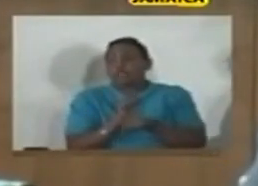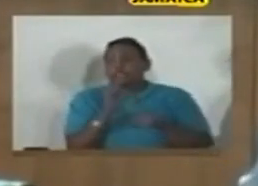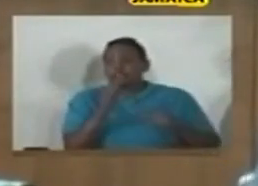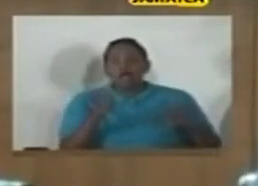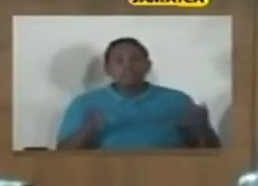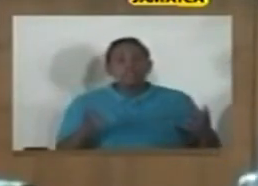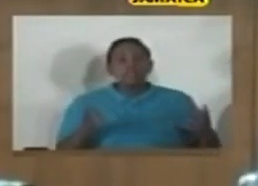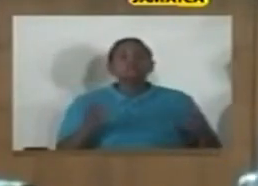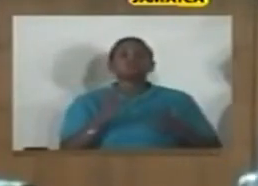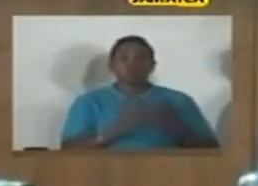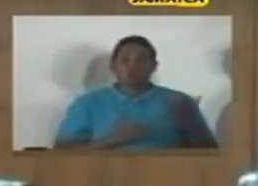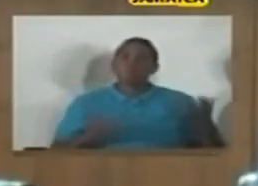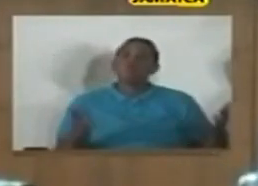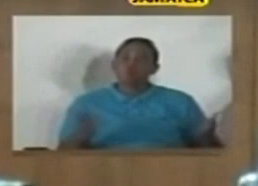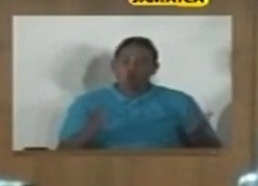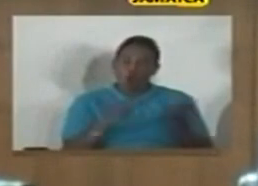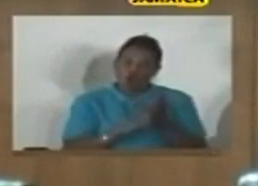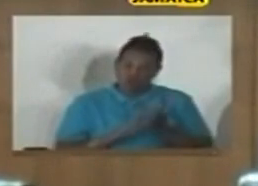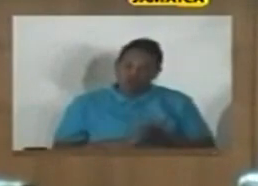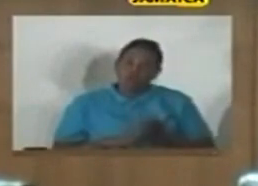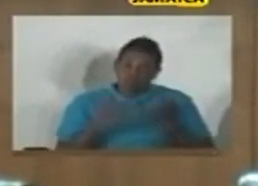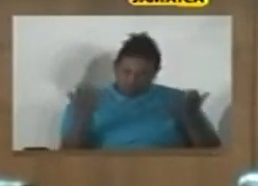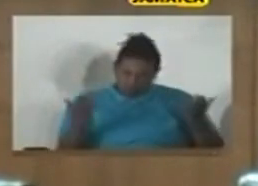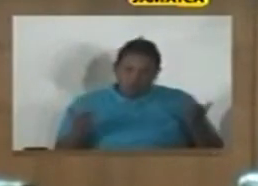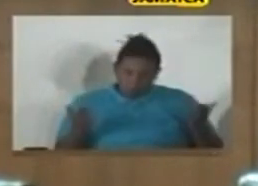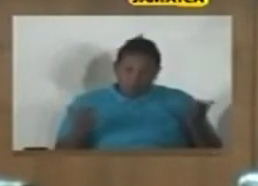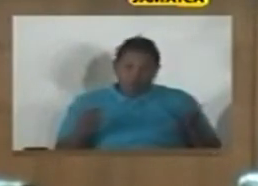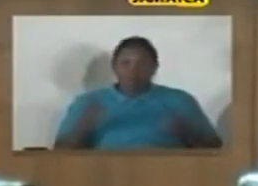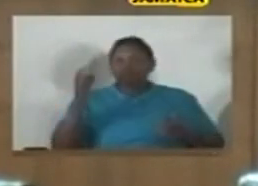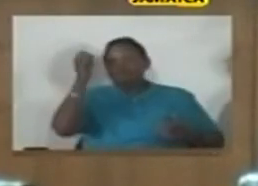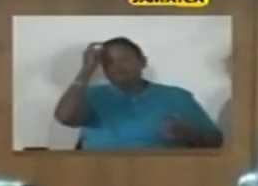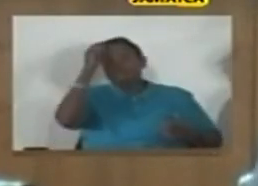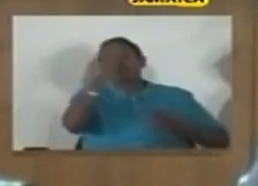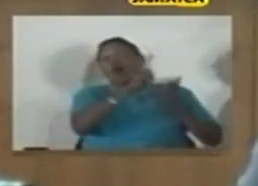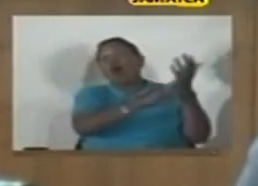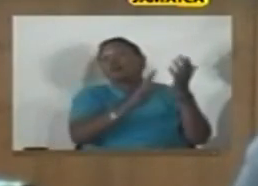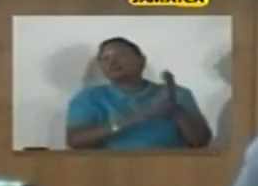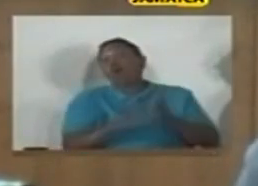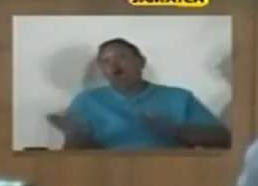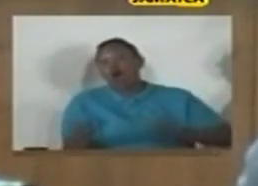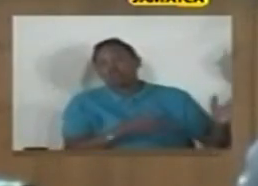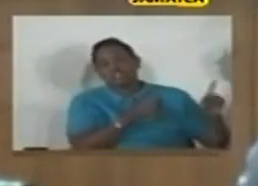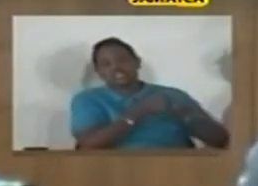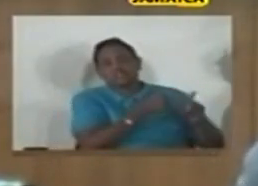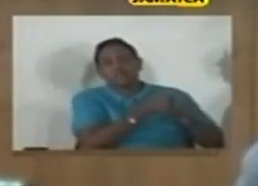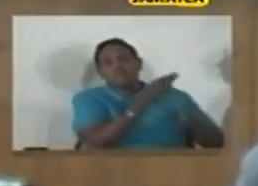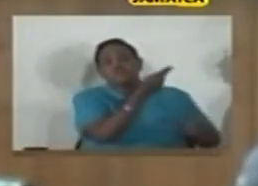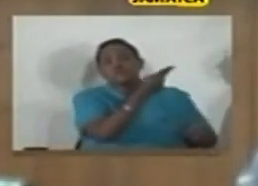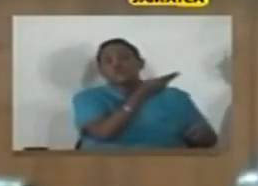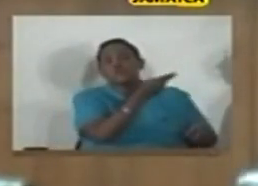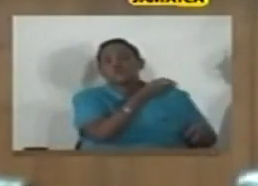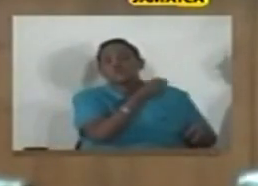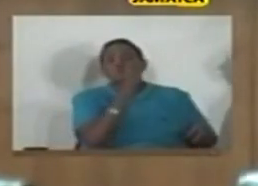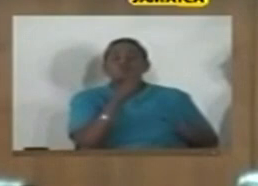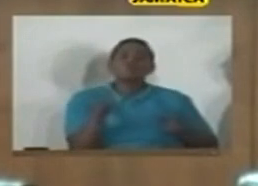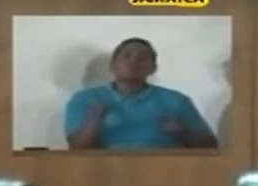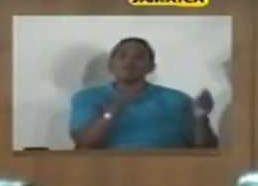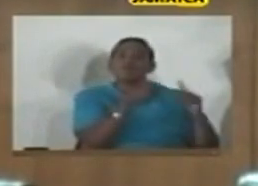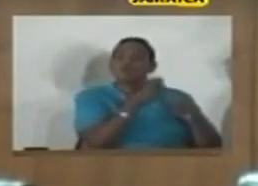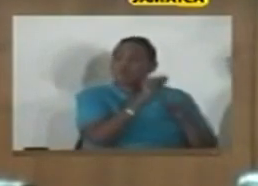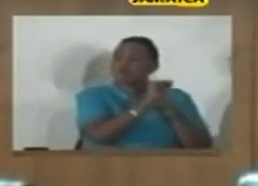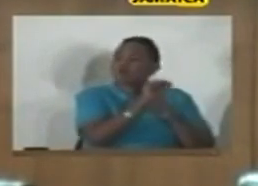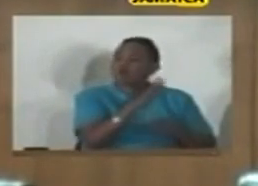undesirable. The problem arises, however, where contractual arrangements are used as a ploy to remove from